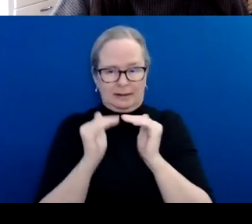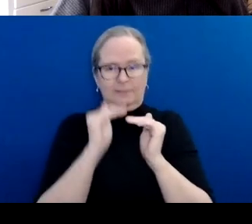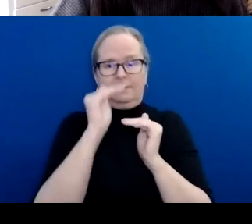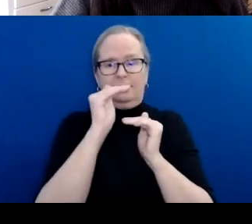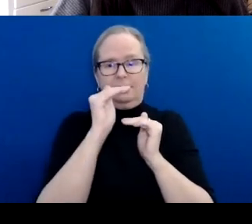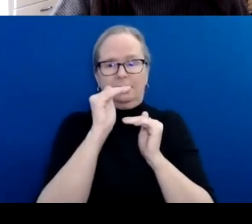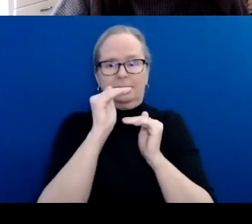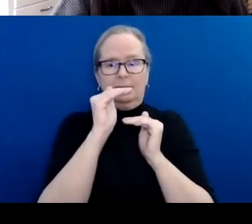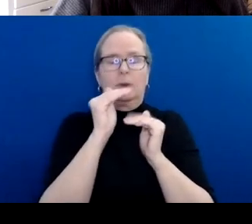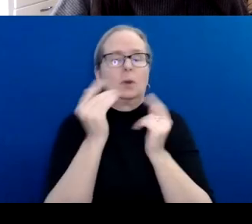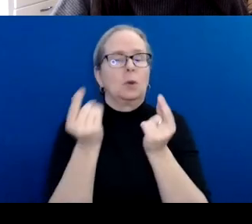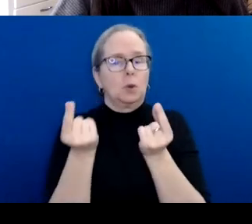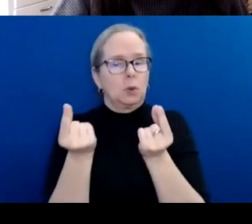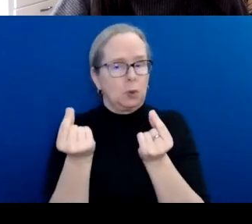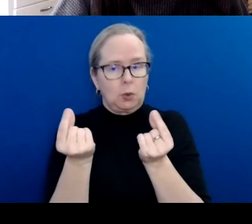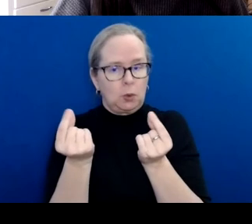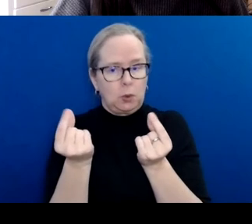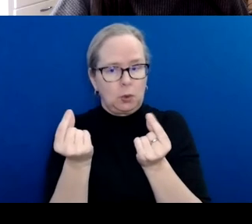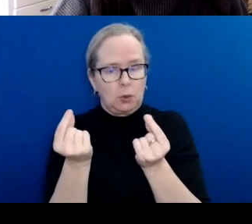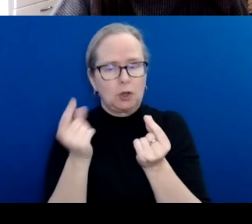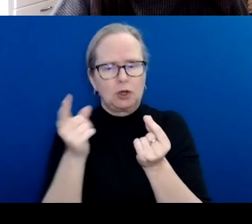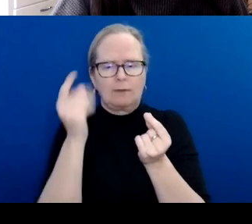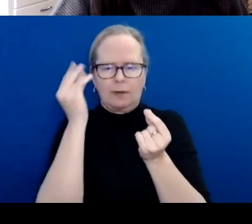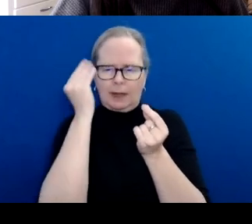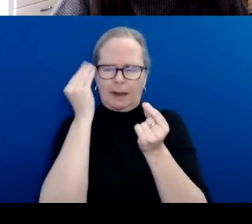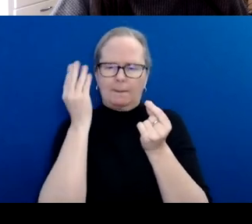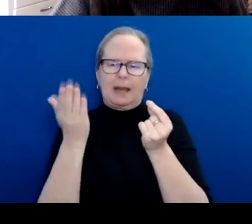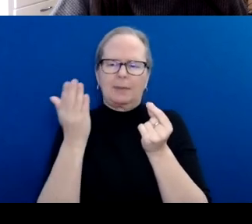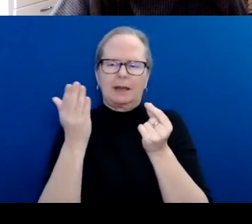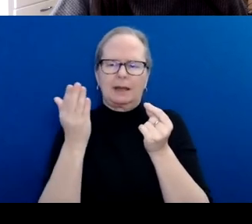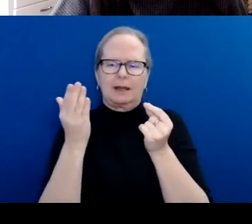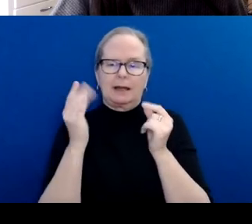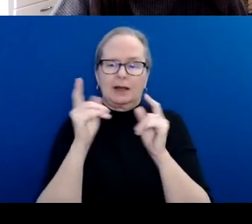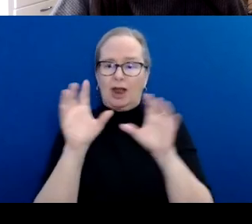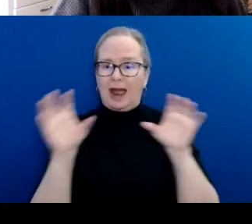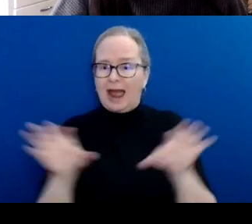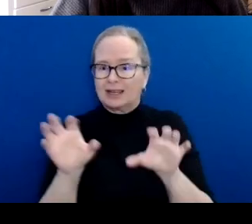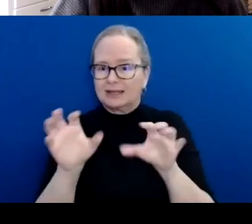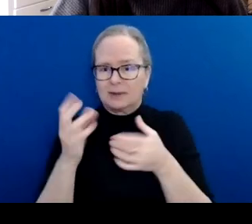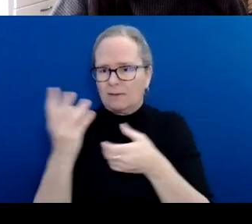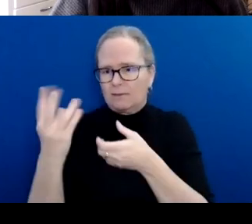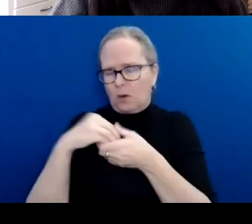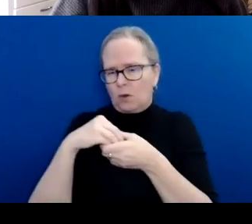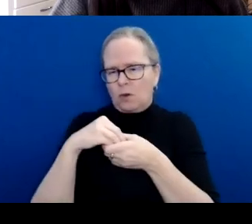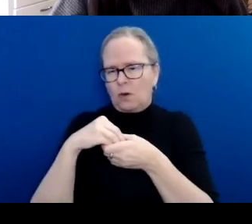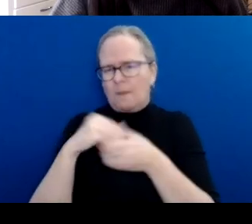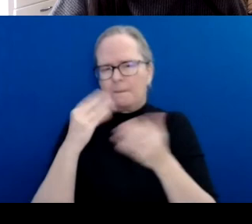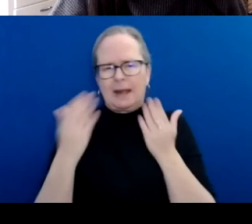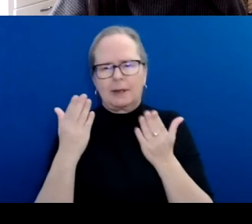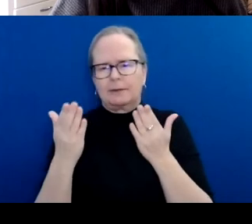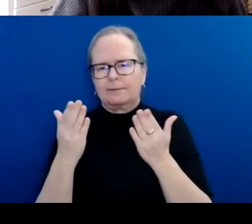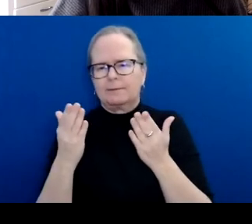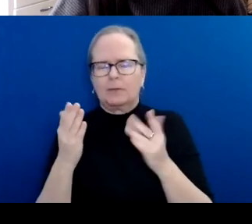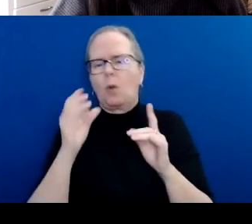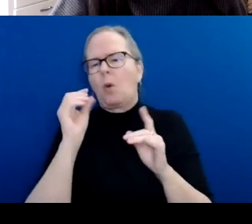either reconsider the scope of your activities, look for where you can